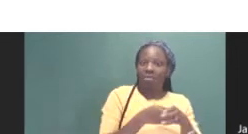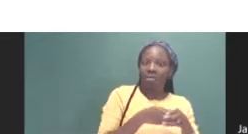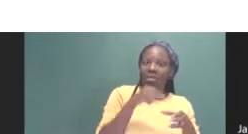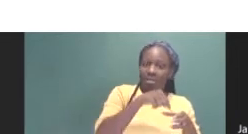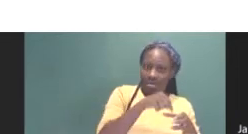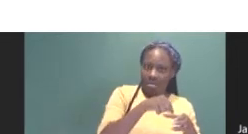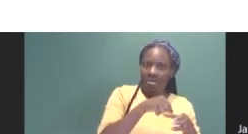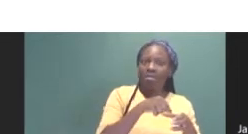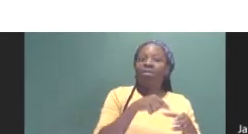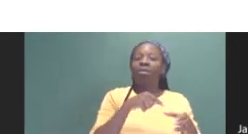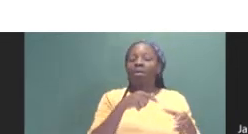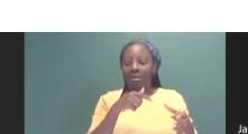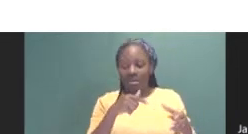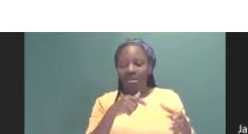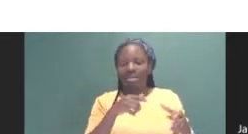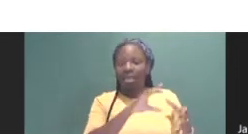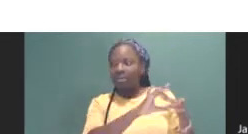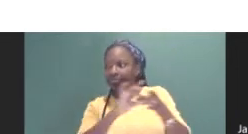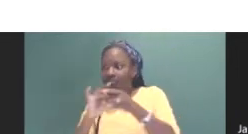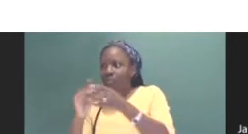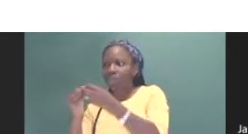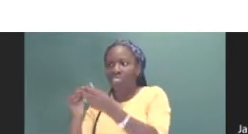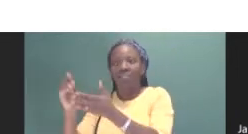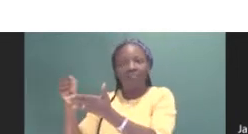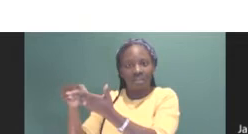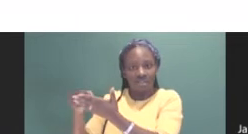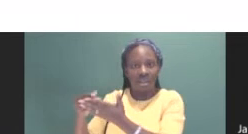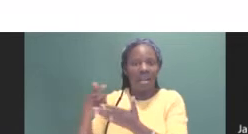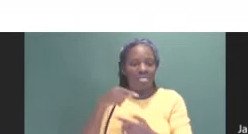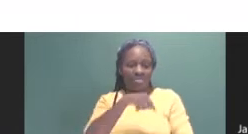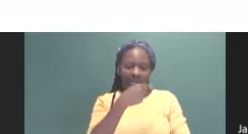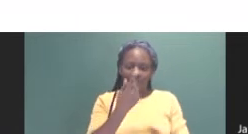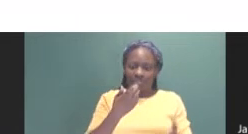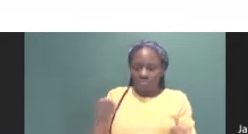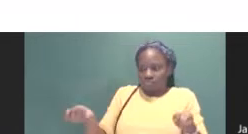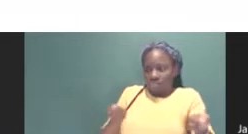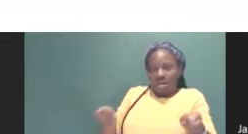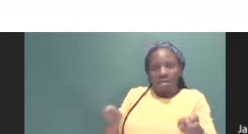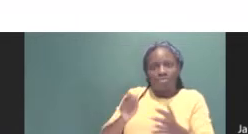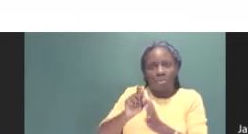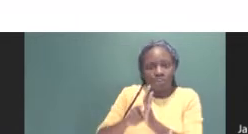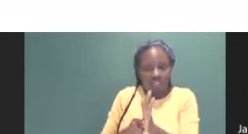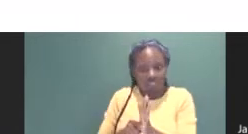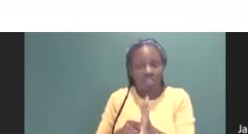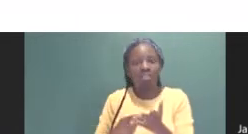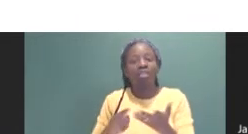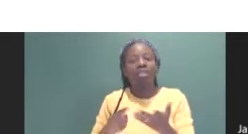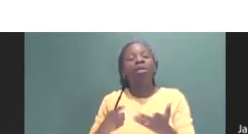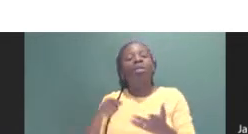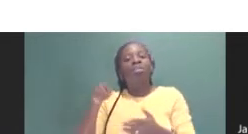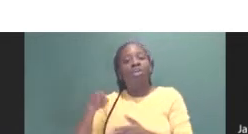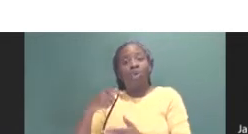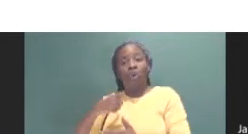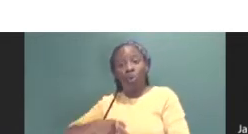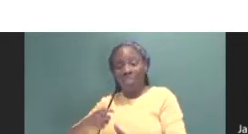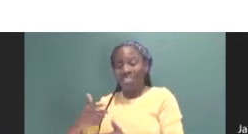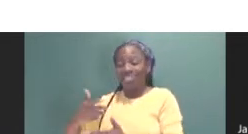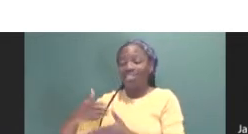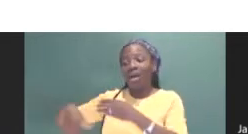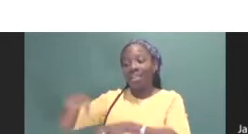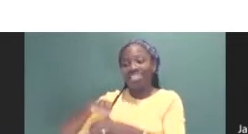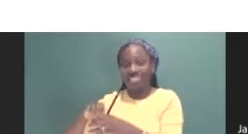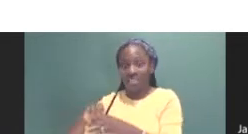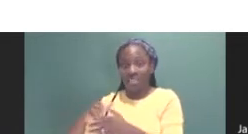with the funder, and they took overall leadership of the project. The Human Sciences Research Council team in